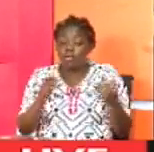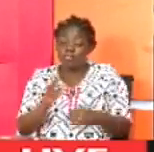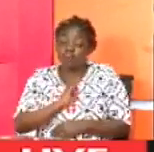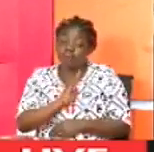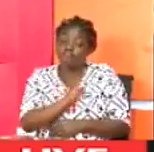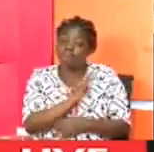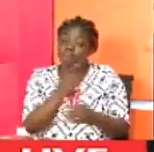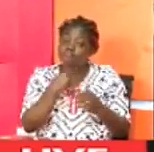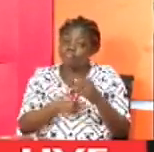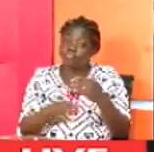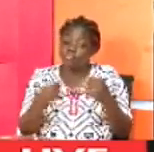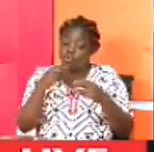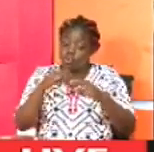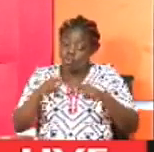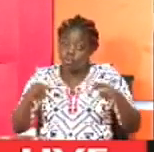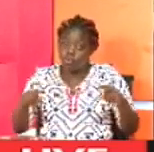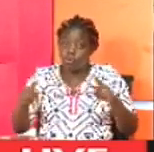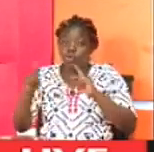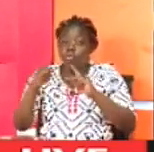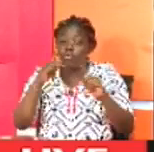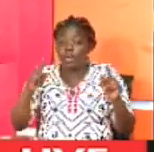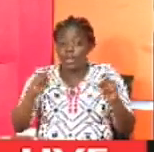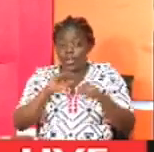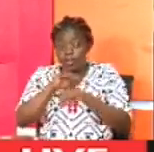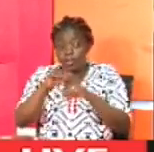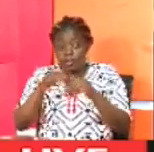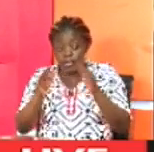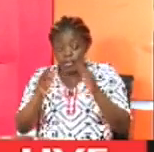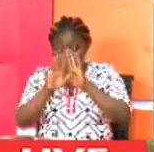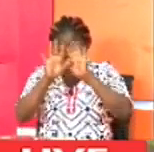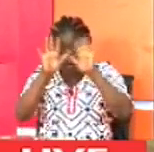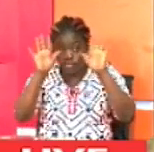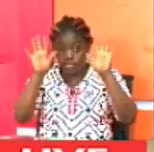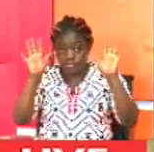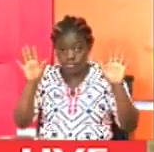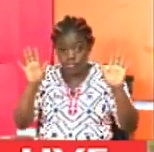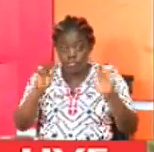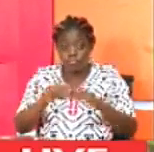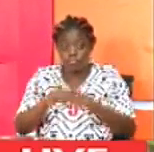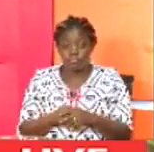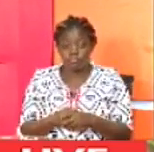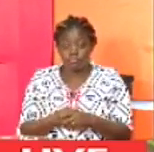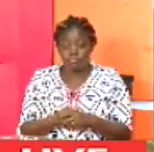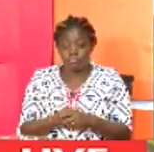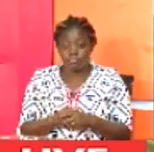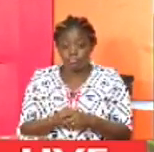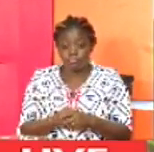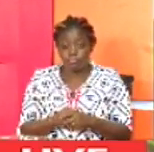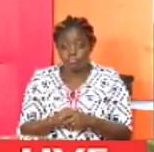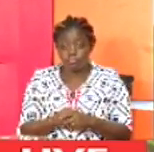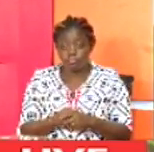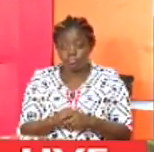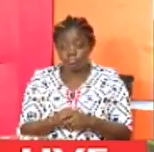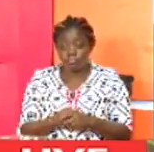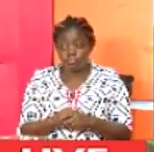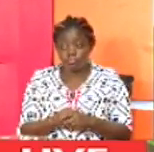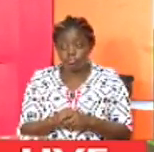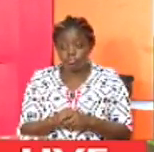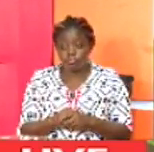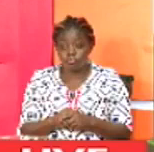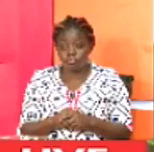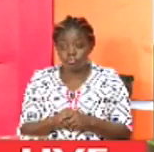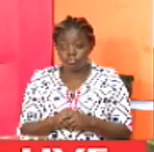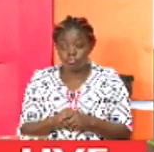nti abeekebejja woteeri bino bagikola mu bulambulukufu. And to some extent, I'm akin to some of the